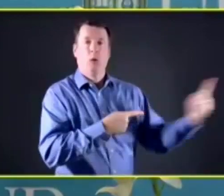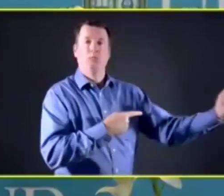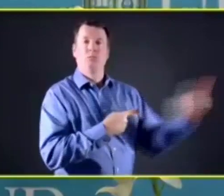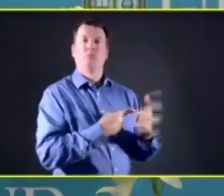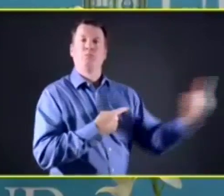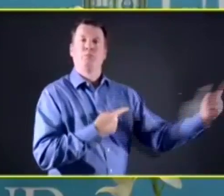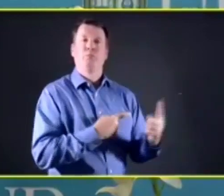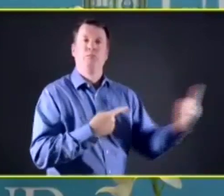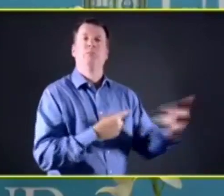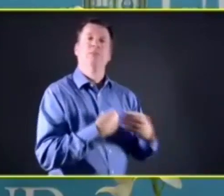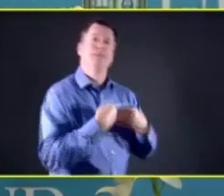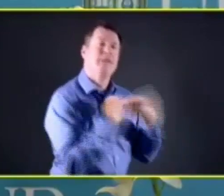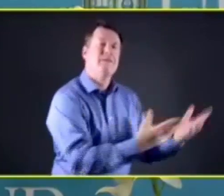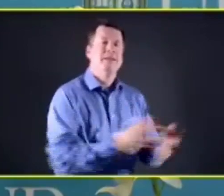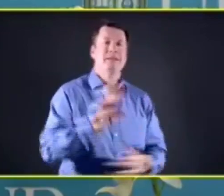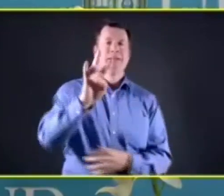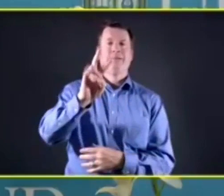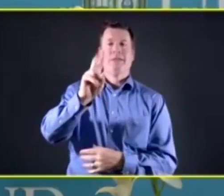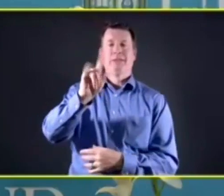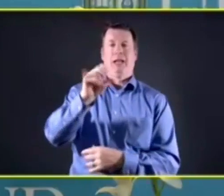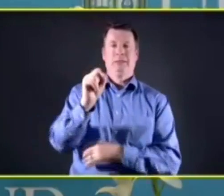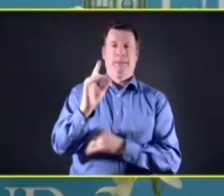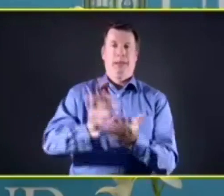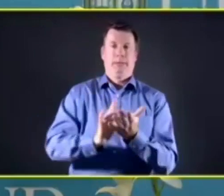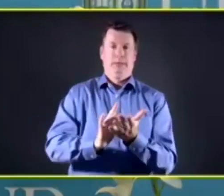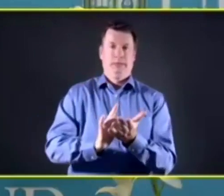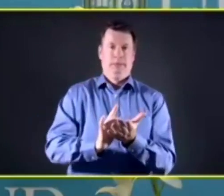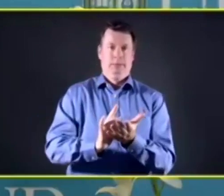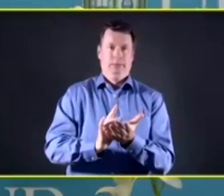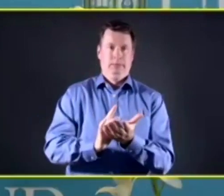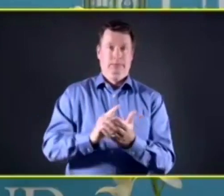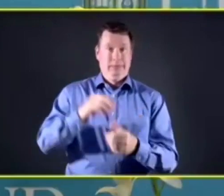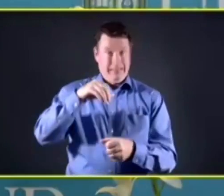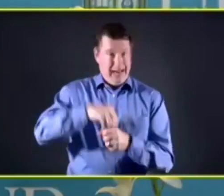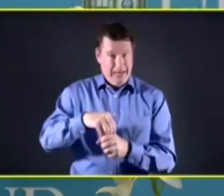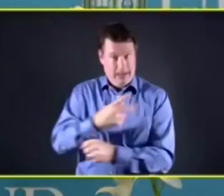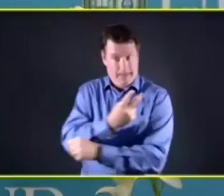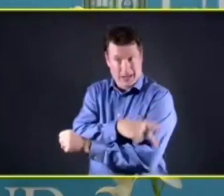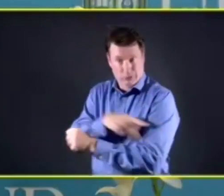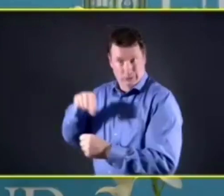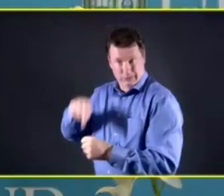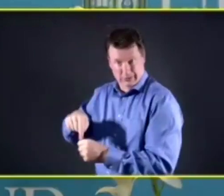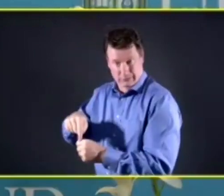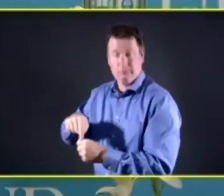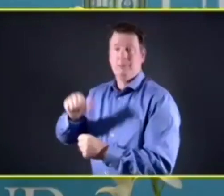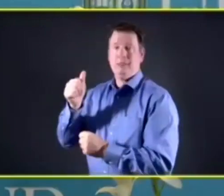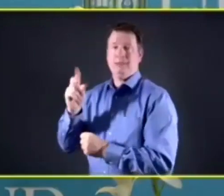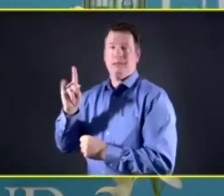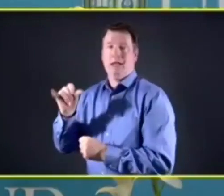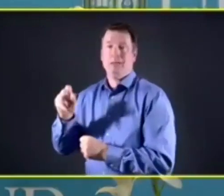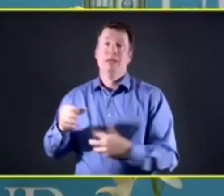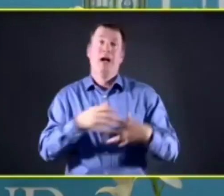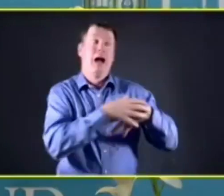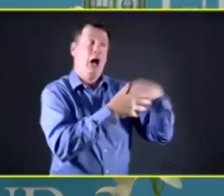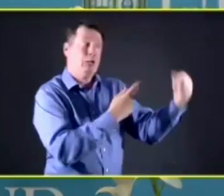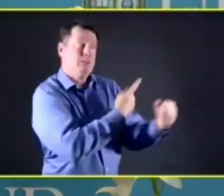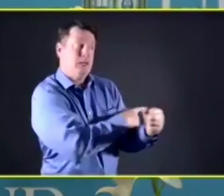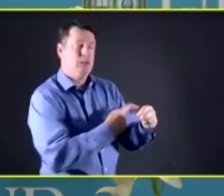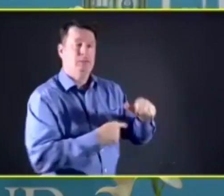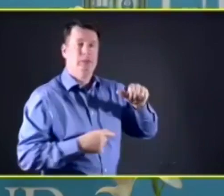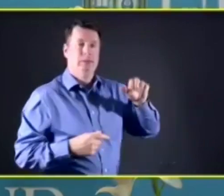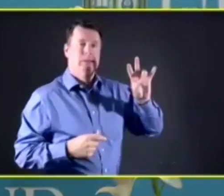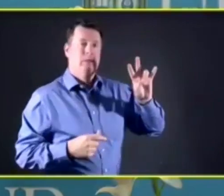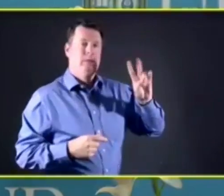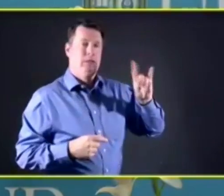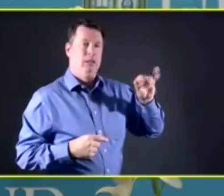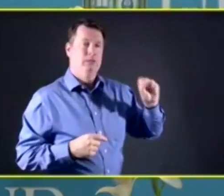with very close telephone contact. This study, at least for the majority of our patients, won't require a study